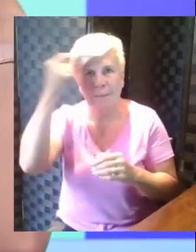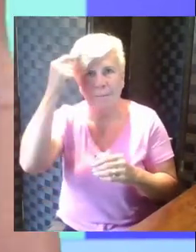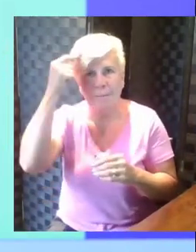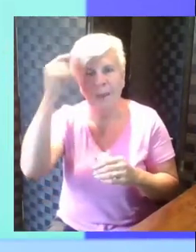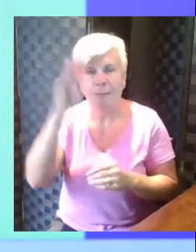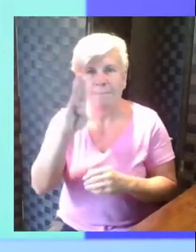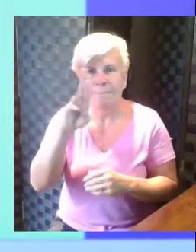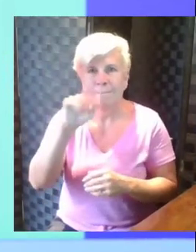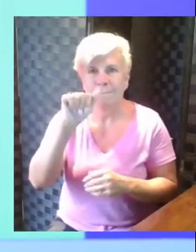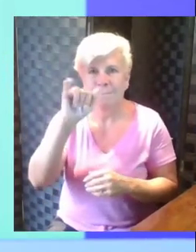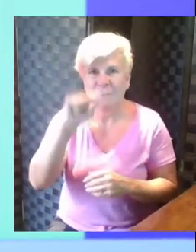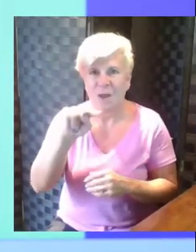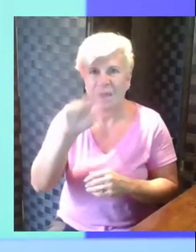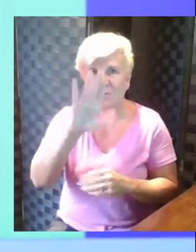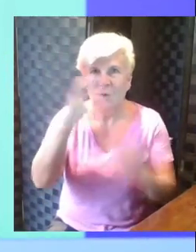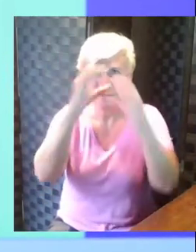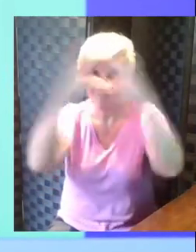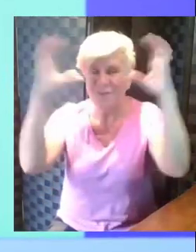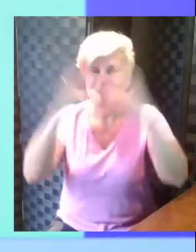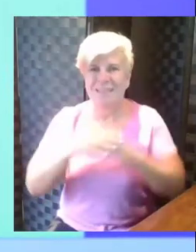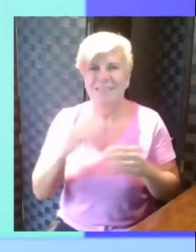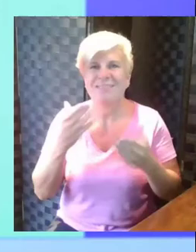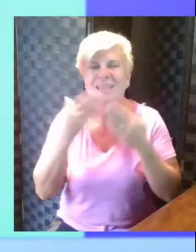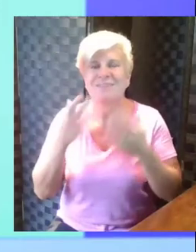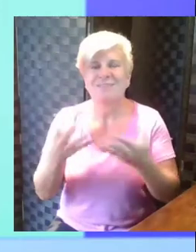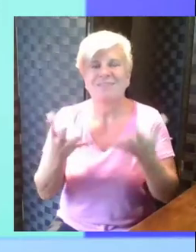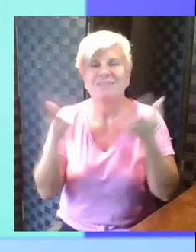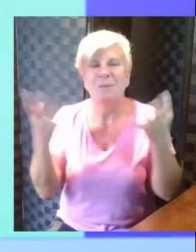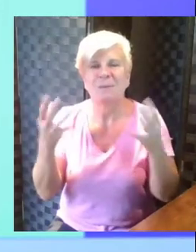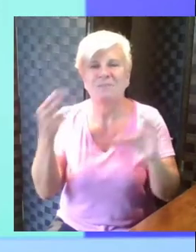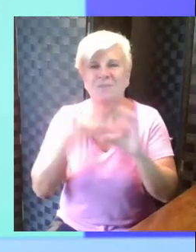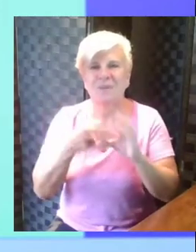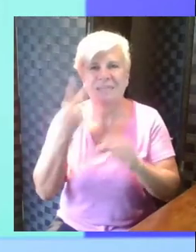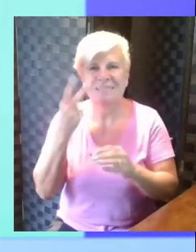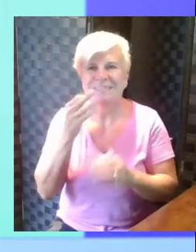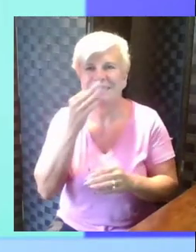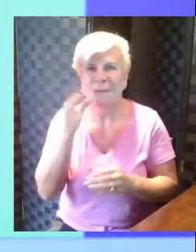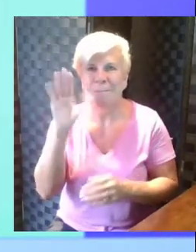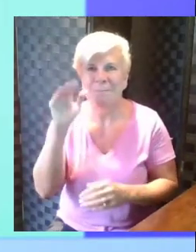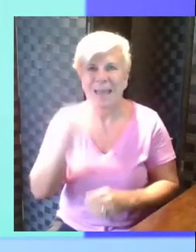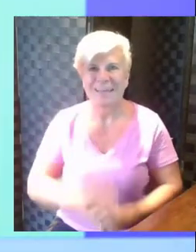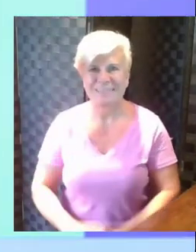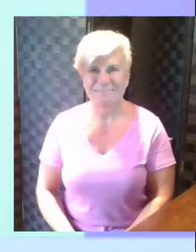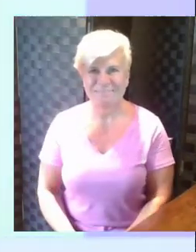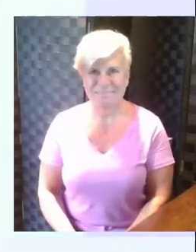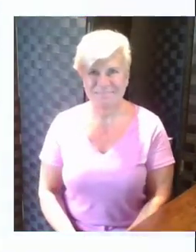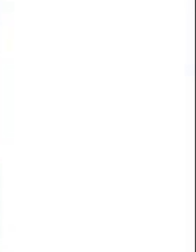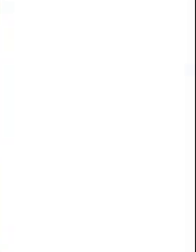because yours is enormous. Thank you so much for joining me. I'll see you soon. Bye.